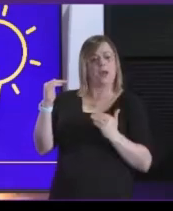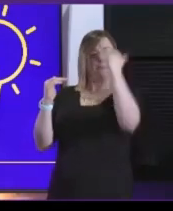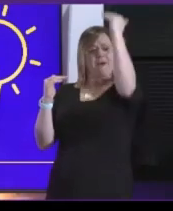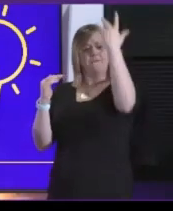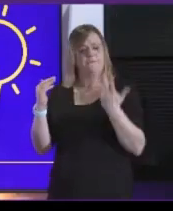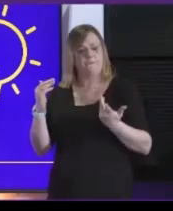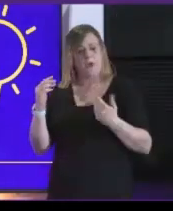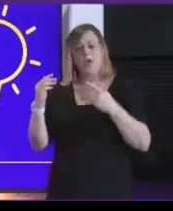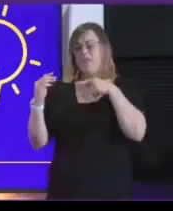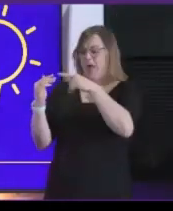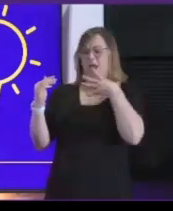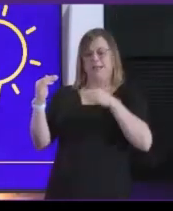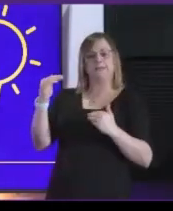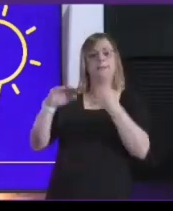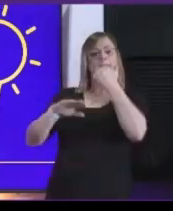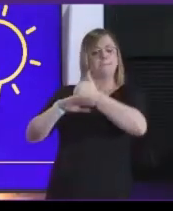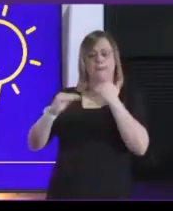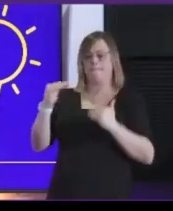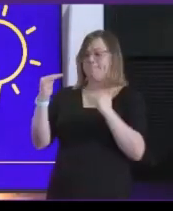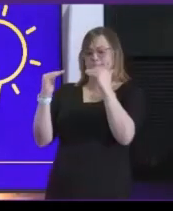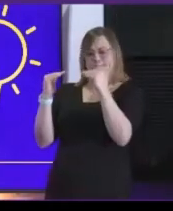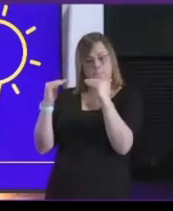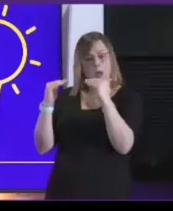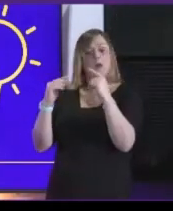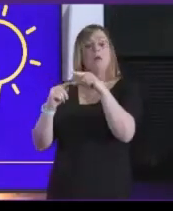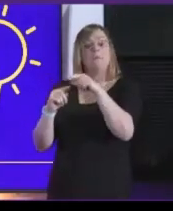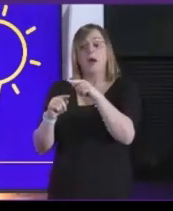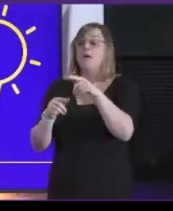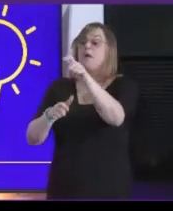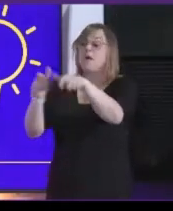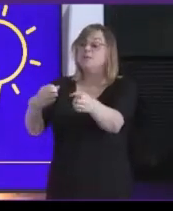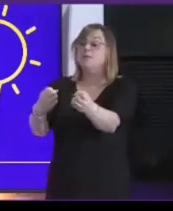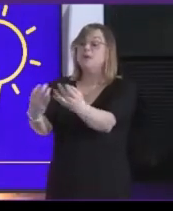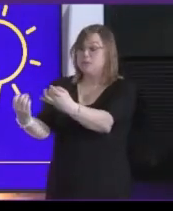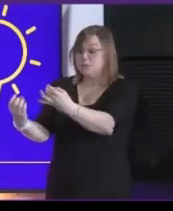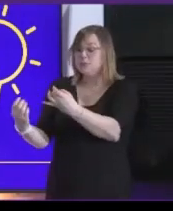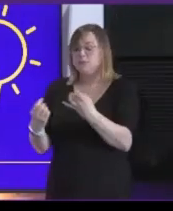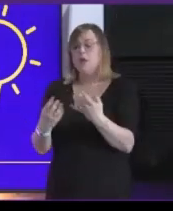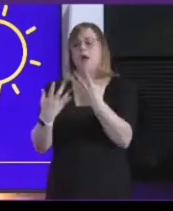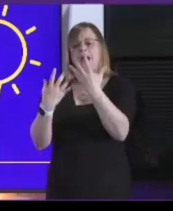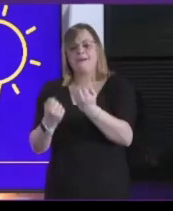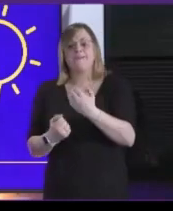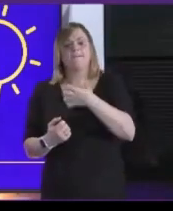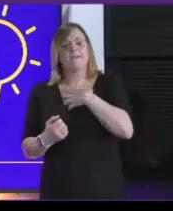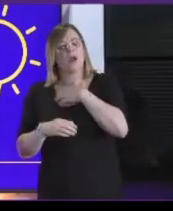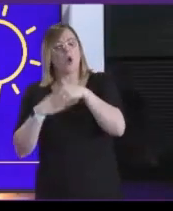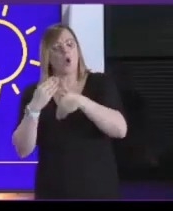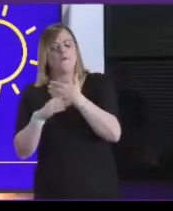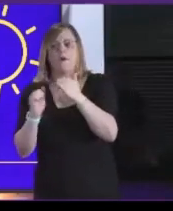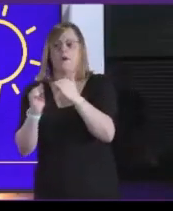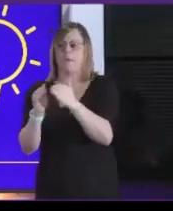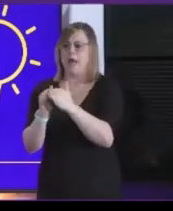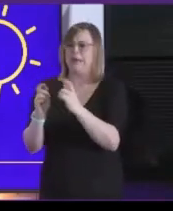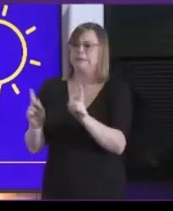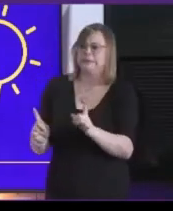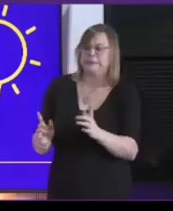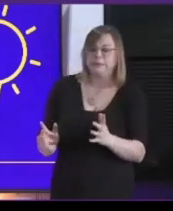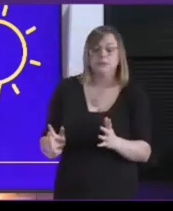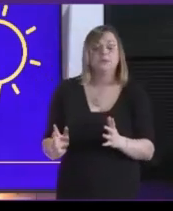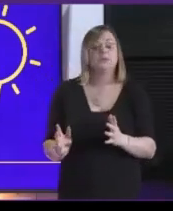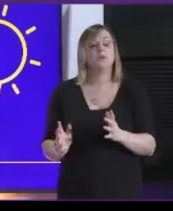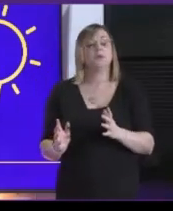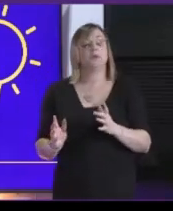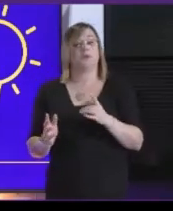there. But when we hear from customers, and there is a bit of the fear around compliance, it